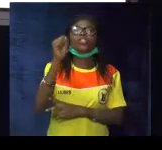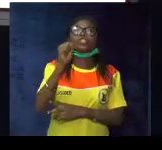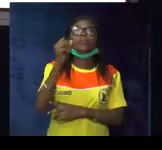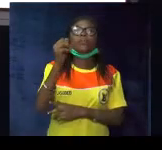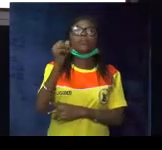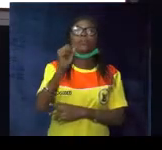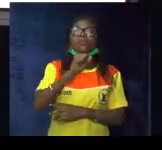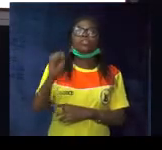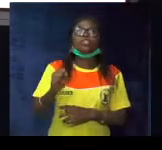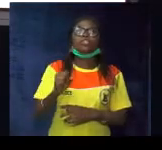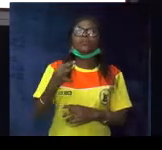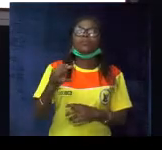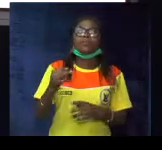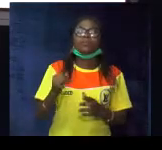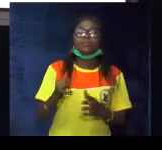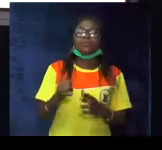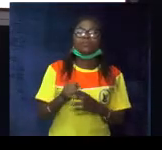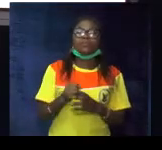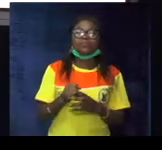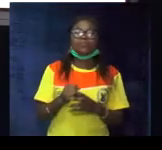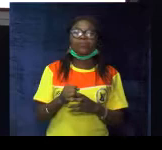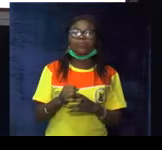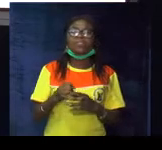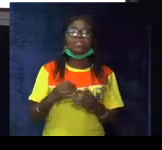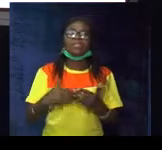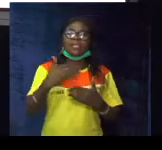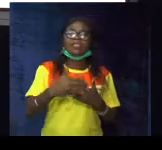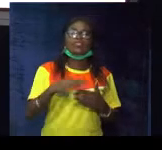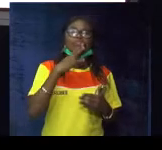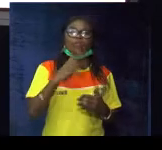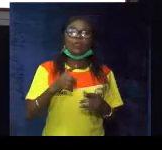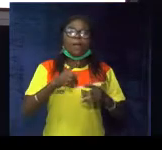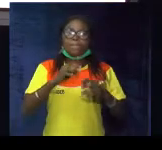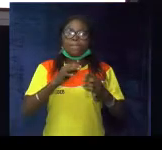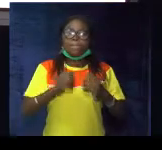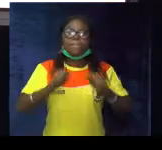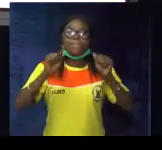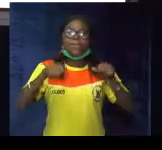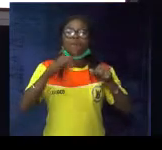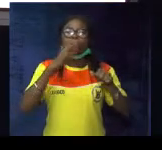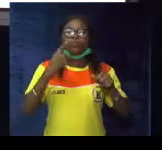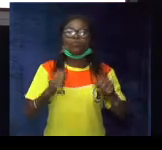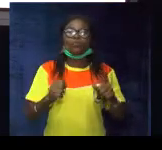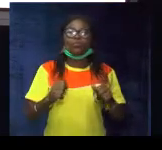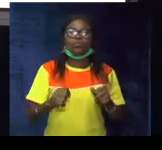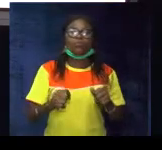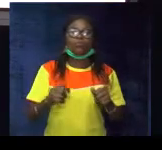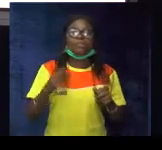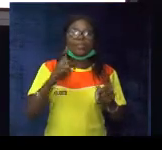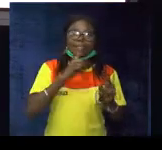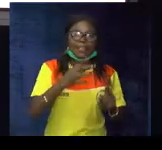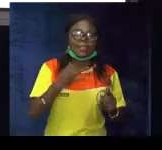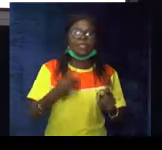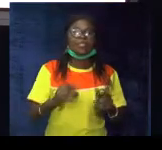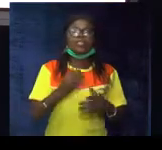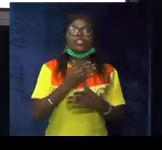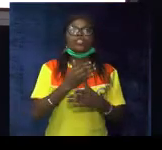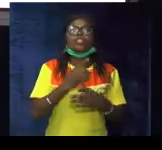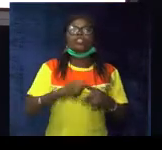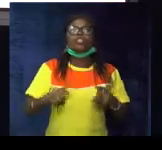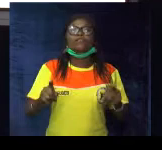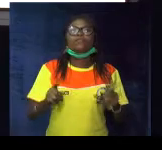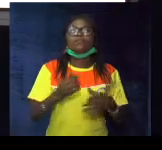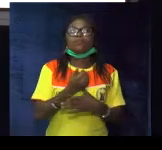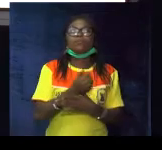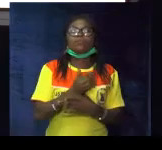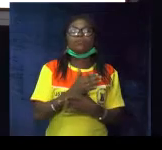lines. Next, you should be able to differentiate between segments and sectors. I mean, what are segments? What are sectors? You just hold